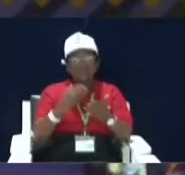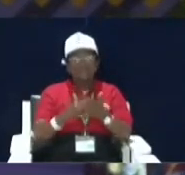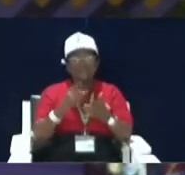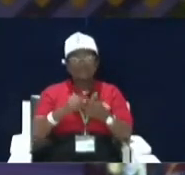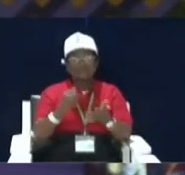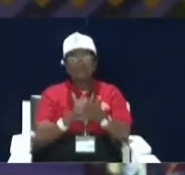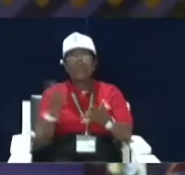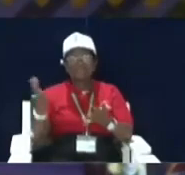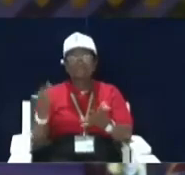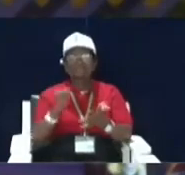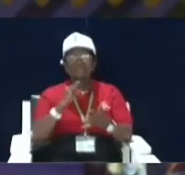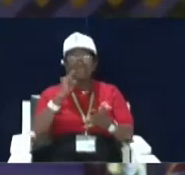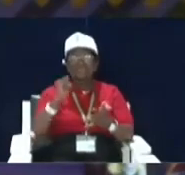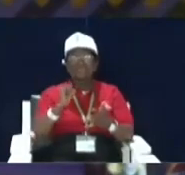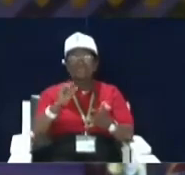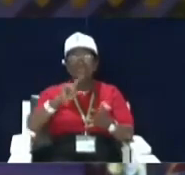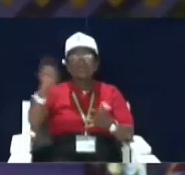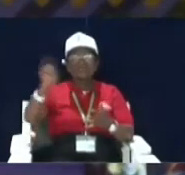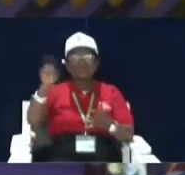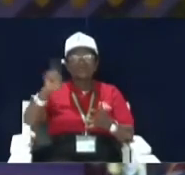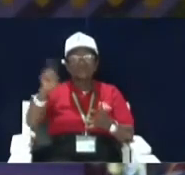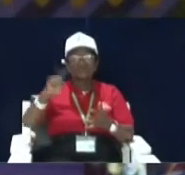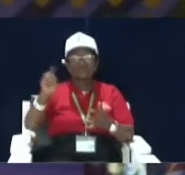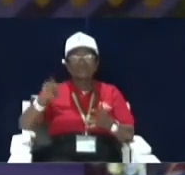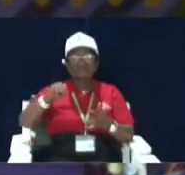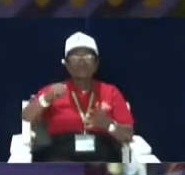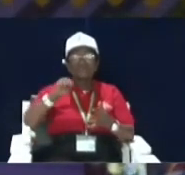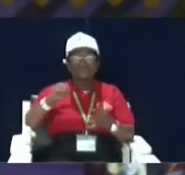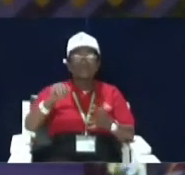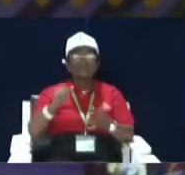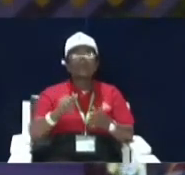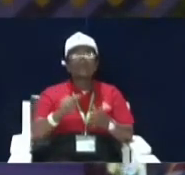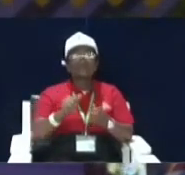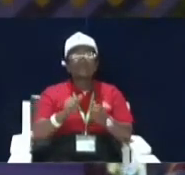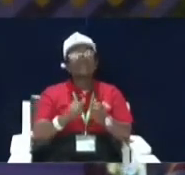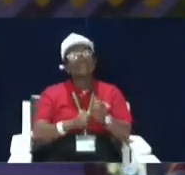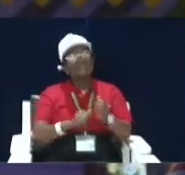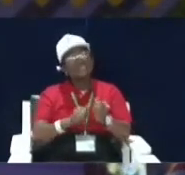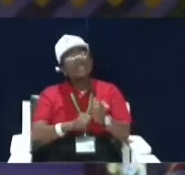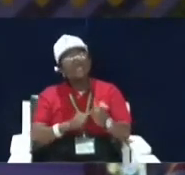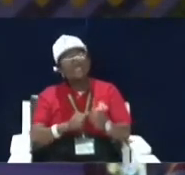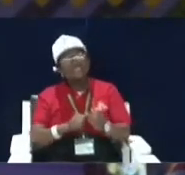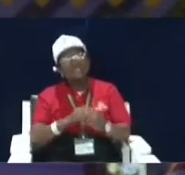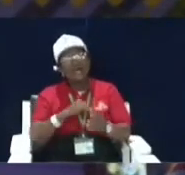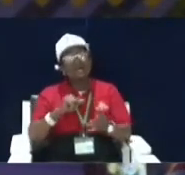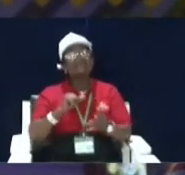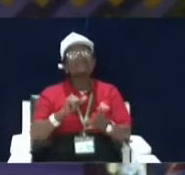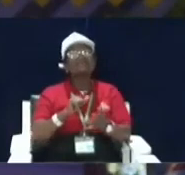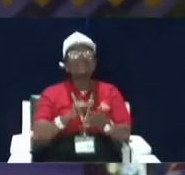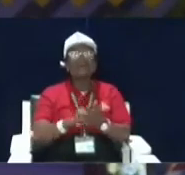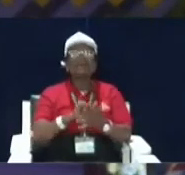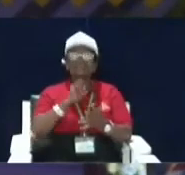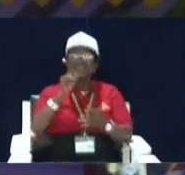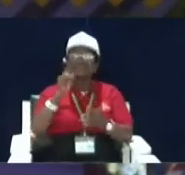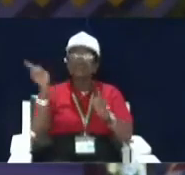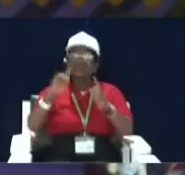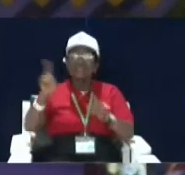So it seems that's where we are going to be concentrating most of the time.